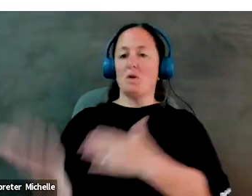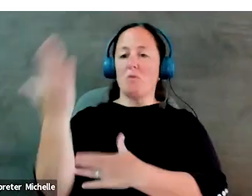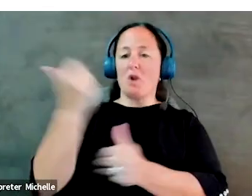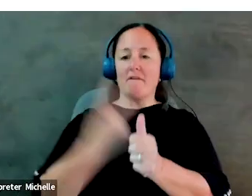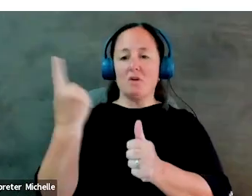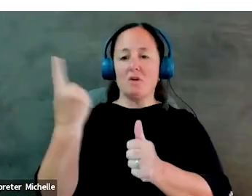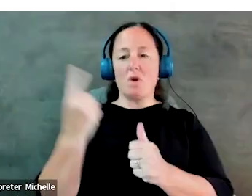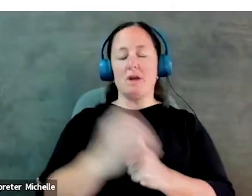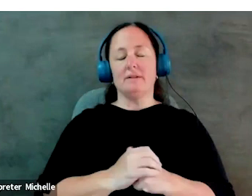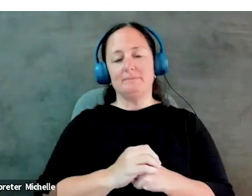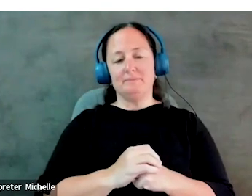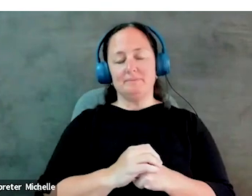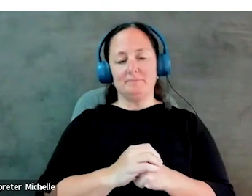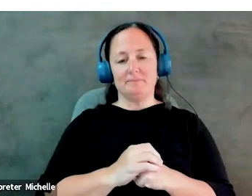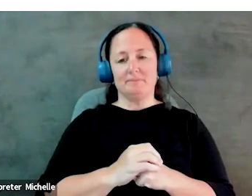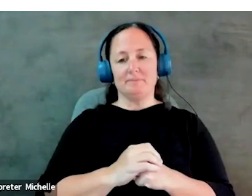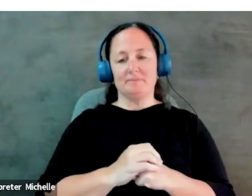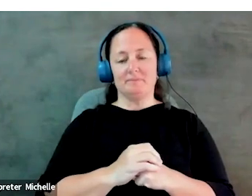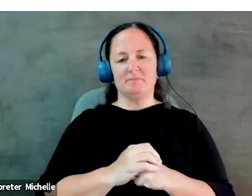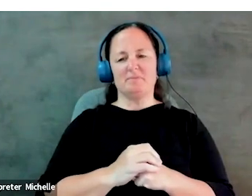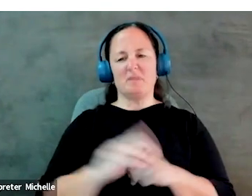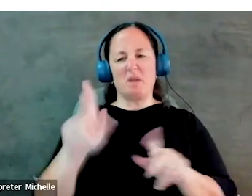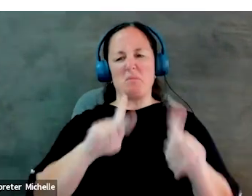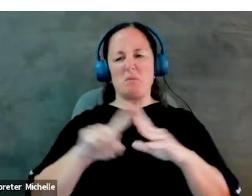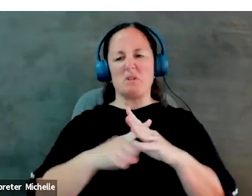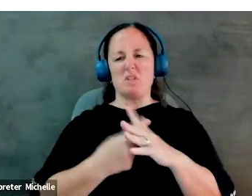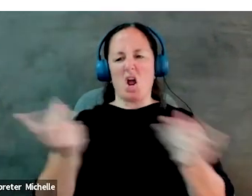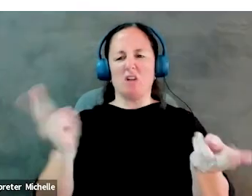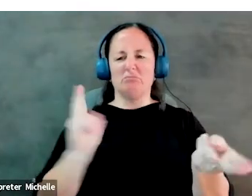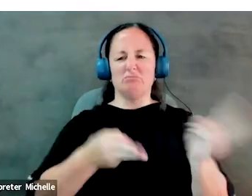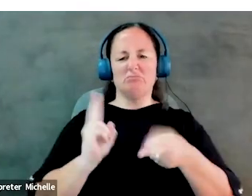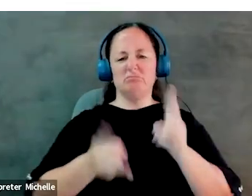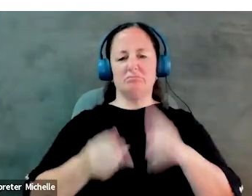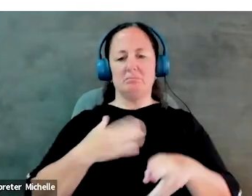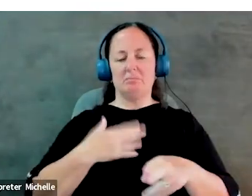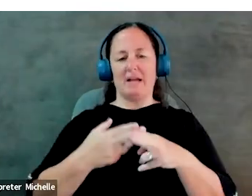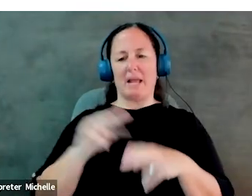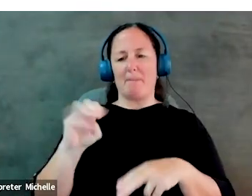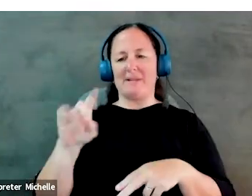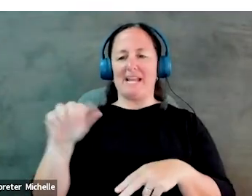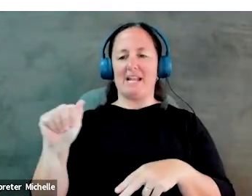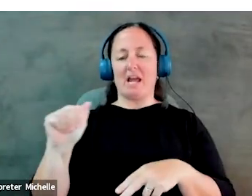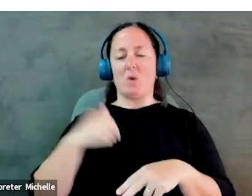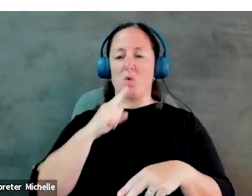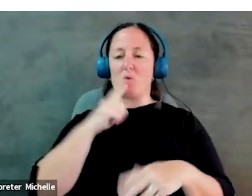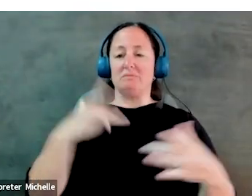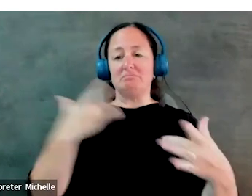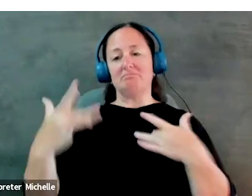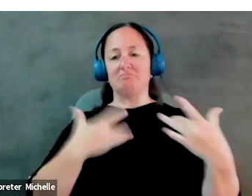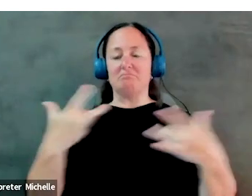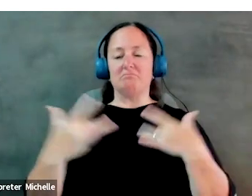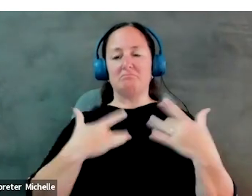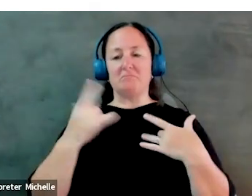Good morning to all of you. As everybody starts to come in and connect, my name is Viviana Medina, and we're super thrilled that